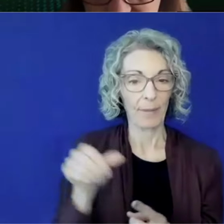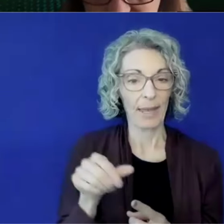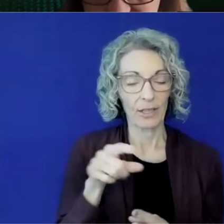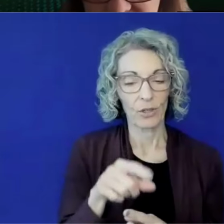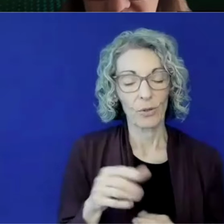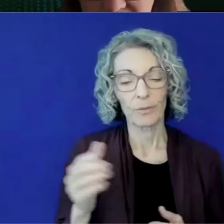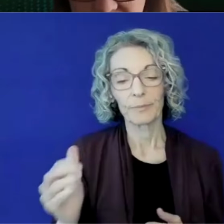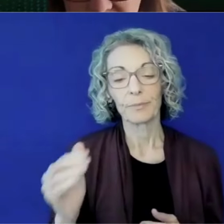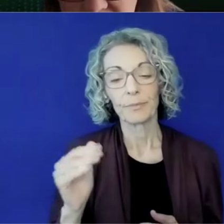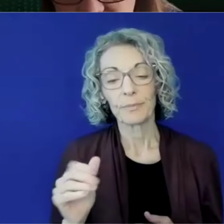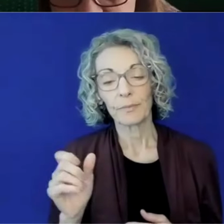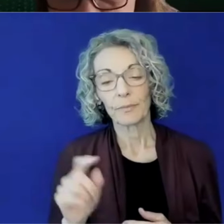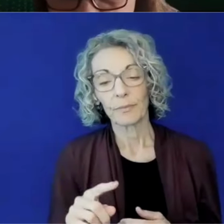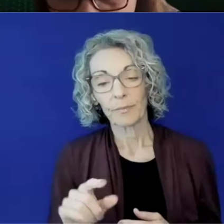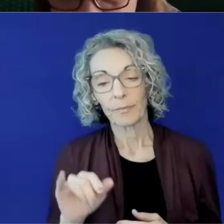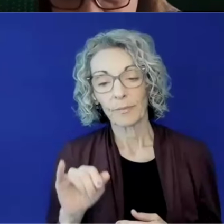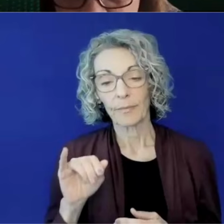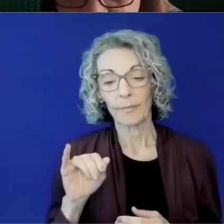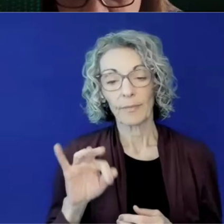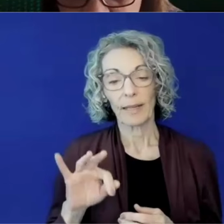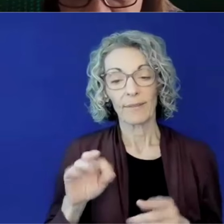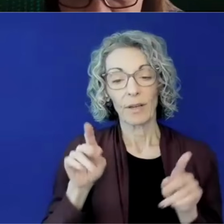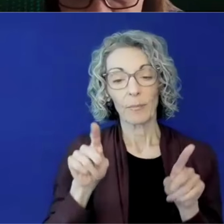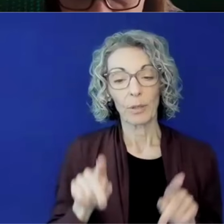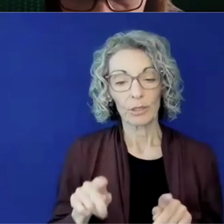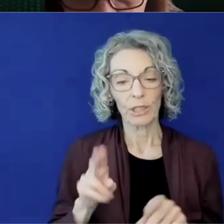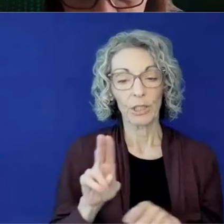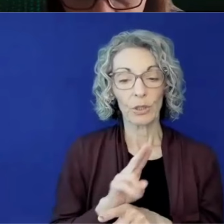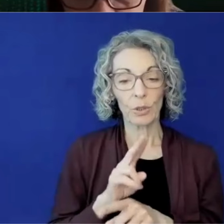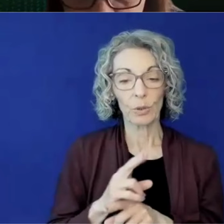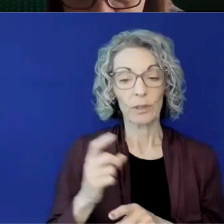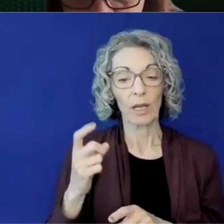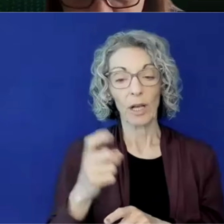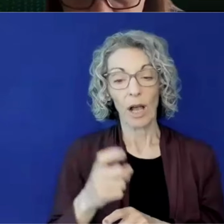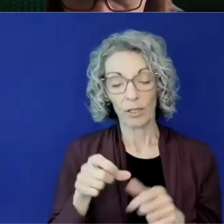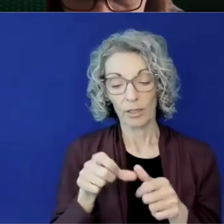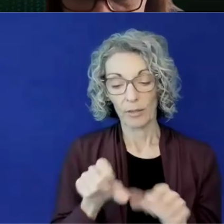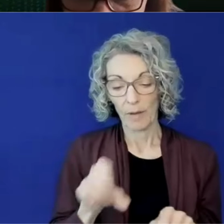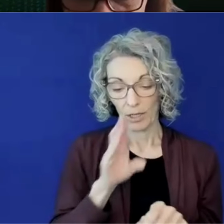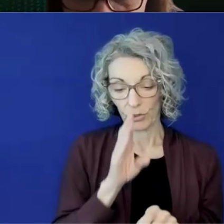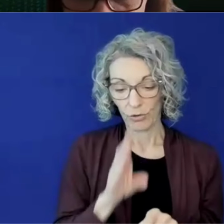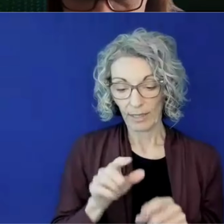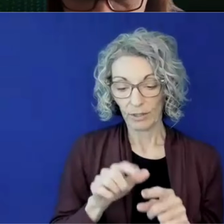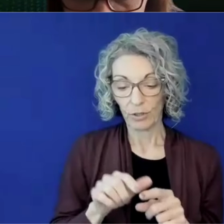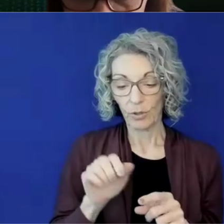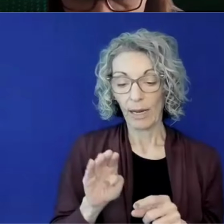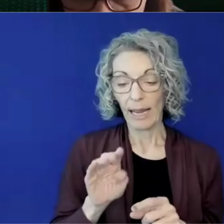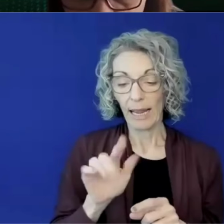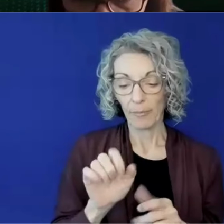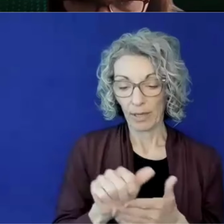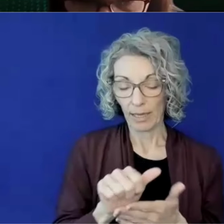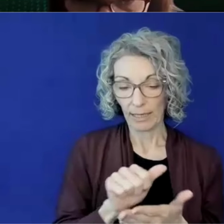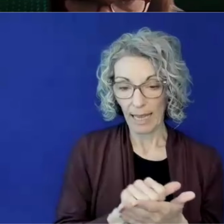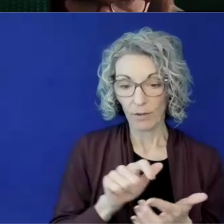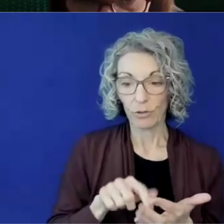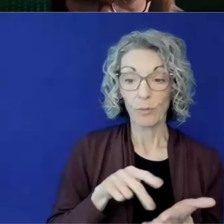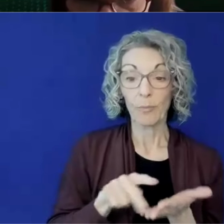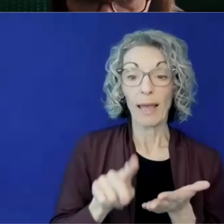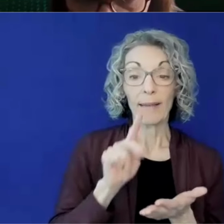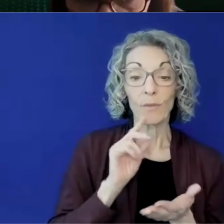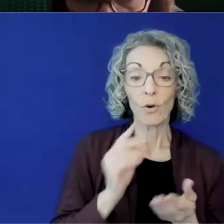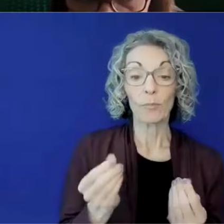If a person uses contributions deposited directly into an ABLE account to pay for property taxes, that is not income